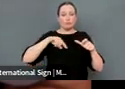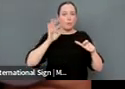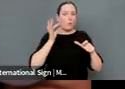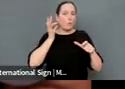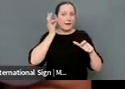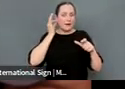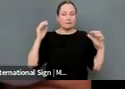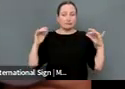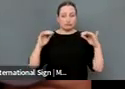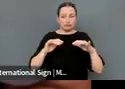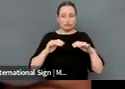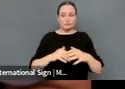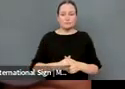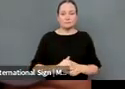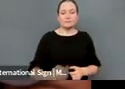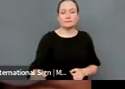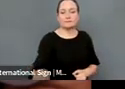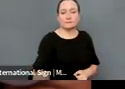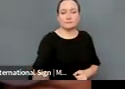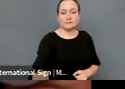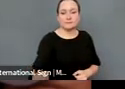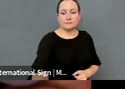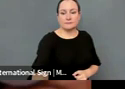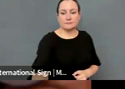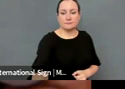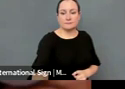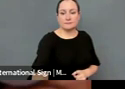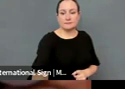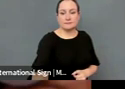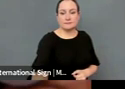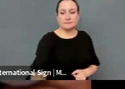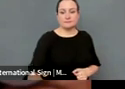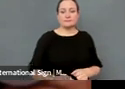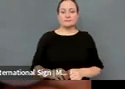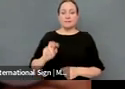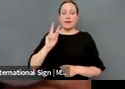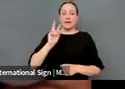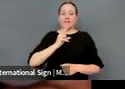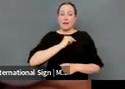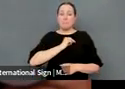of above 19 million women out of Vietnam.